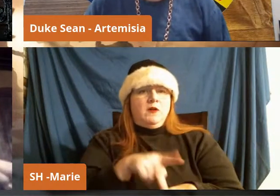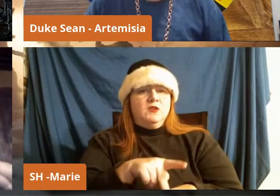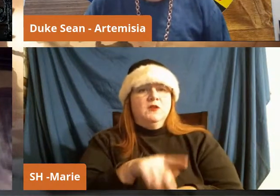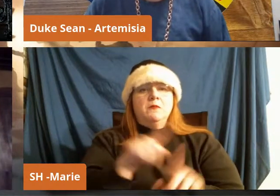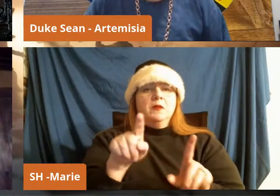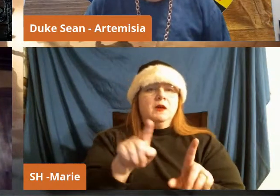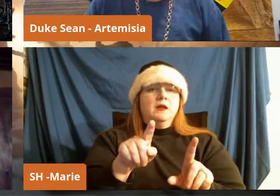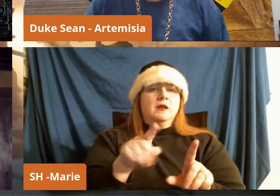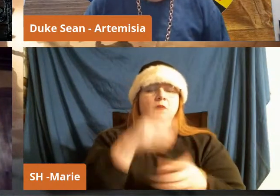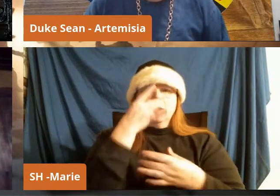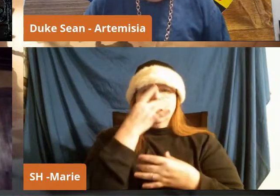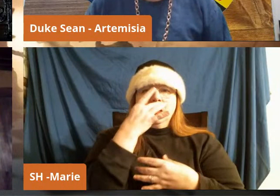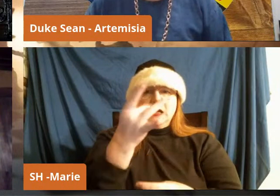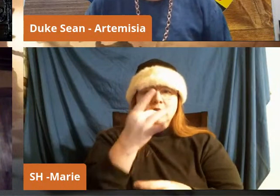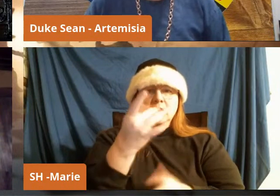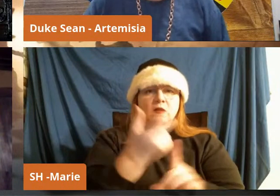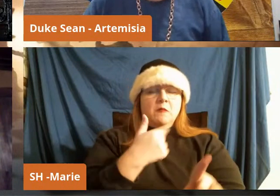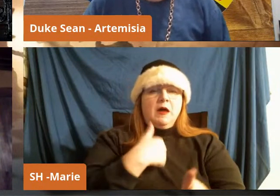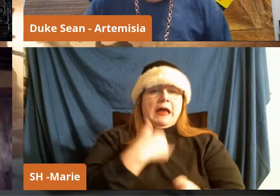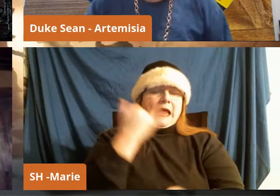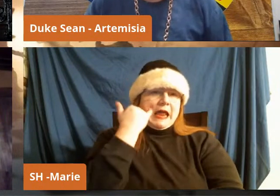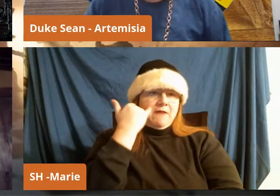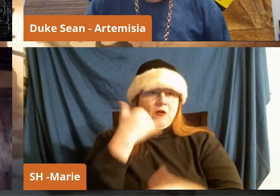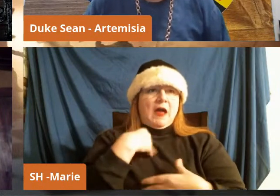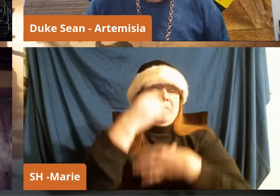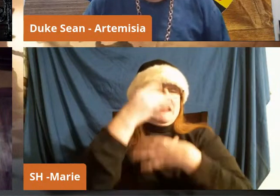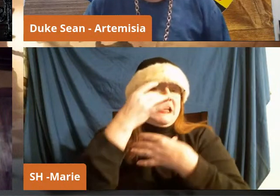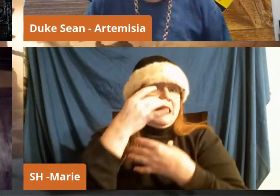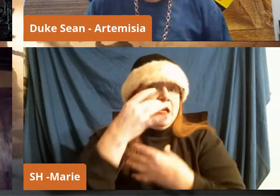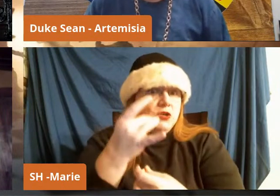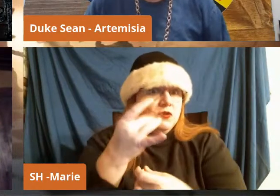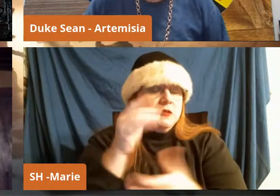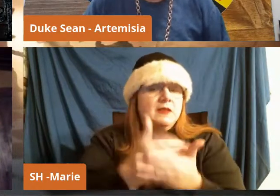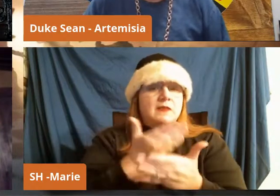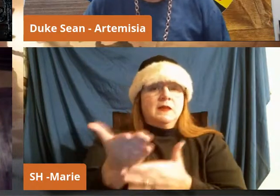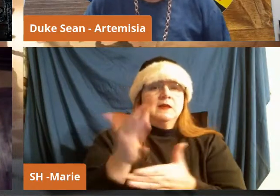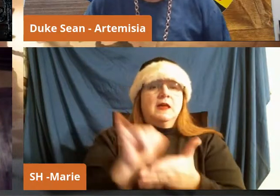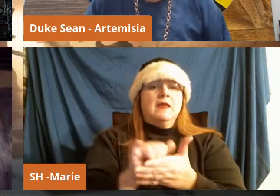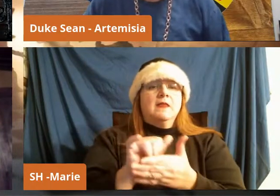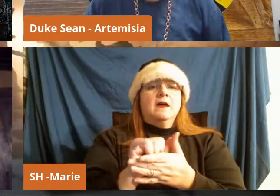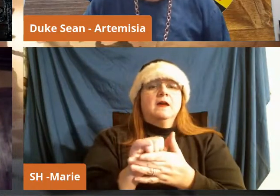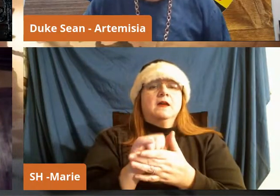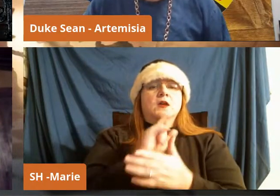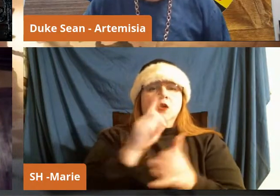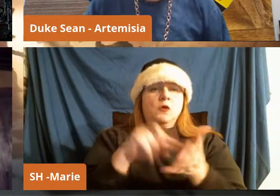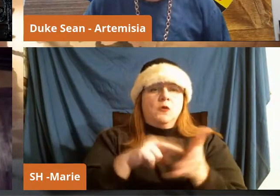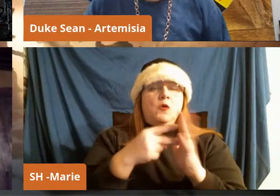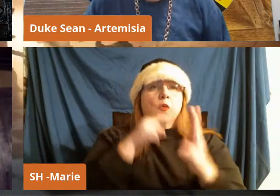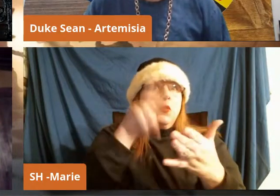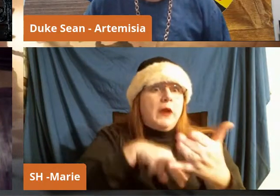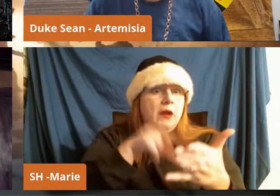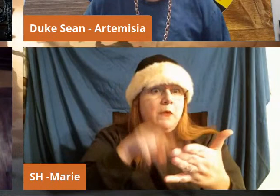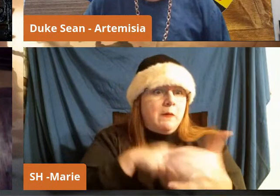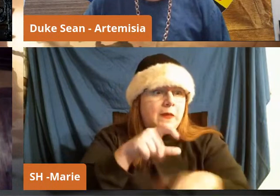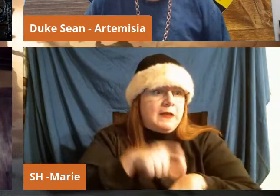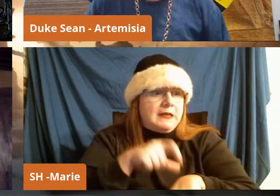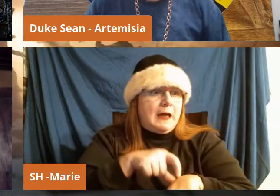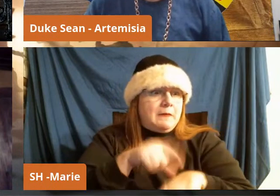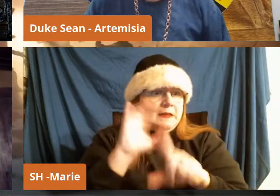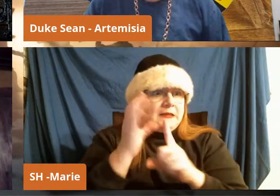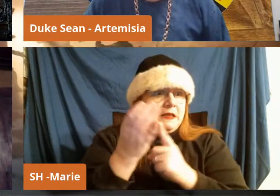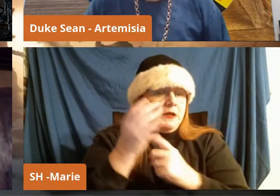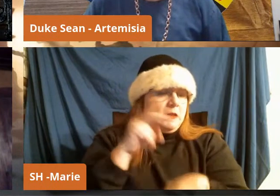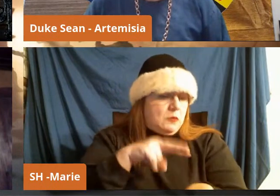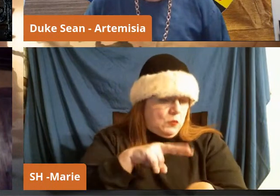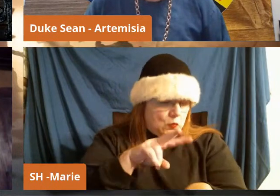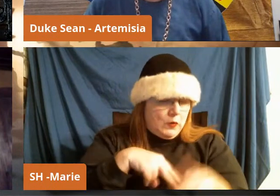it was an interest of mine. And if you have an interest in things of that nature, so that means you're going to read about the time period you're interested in.